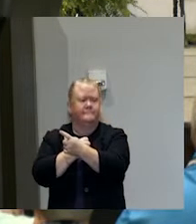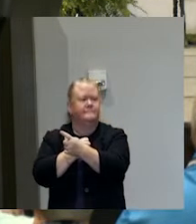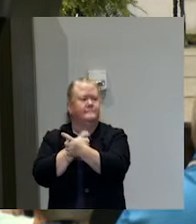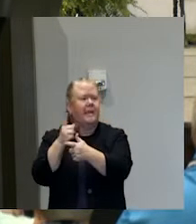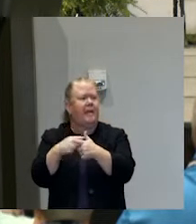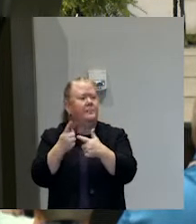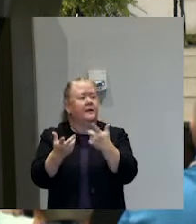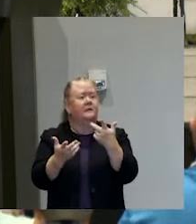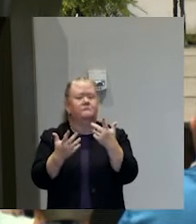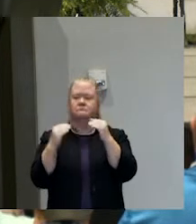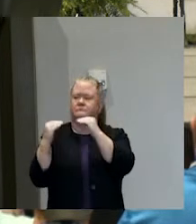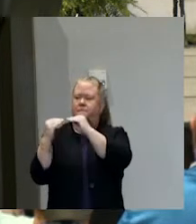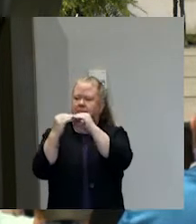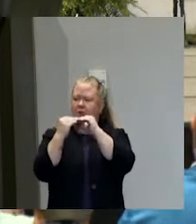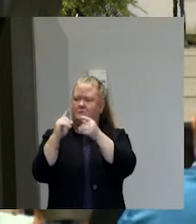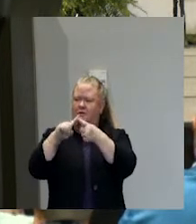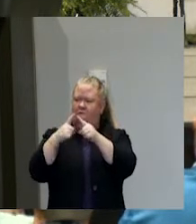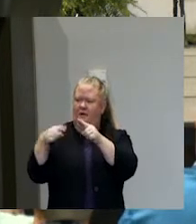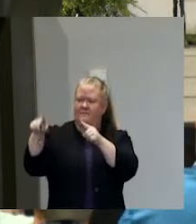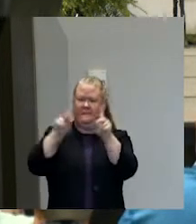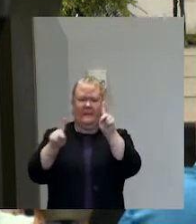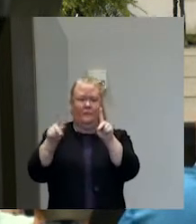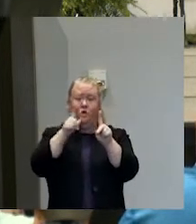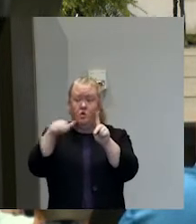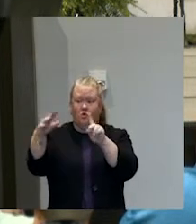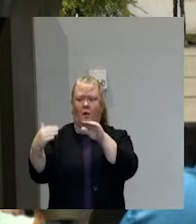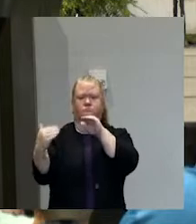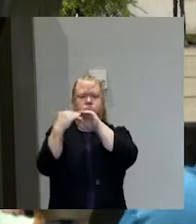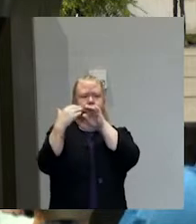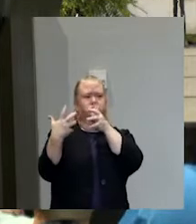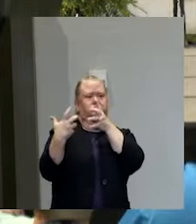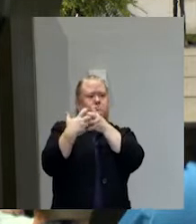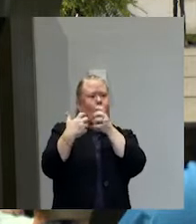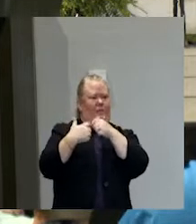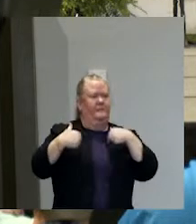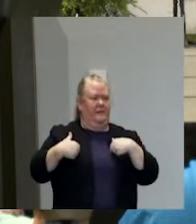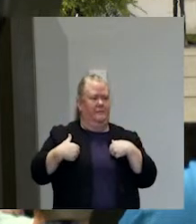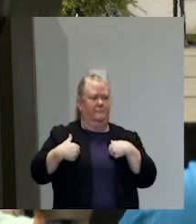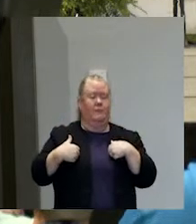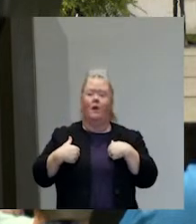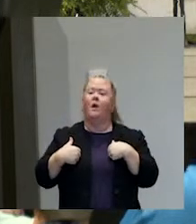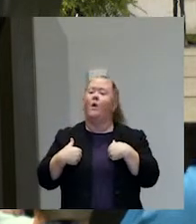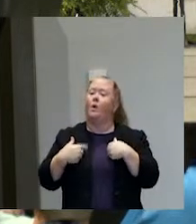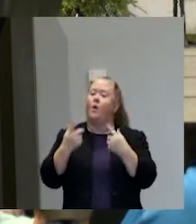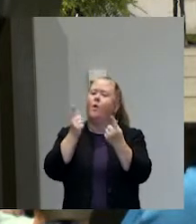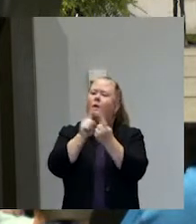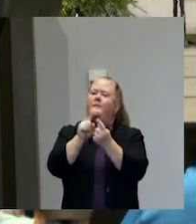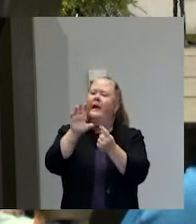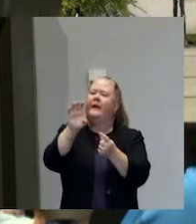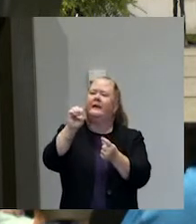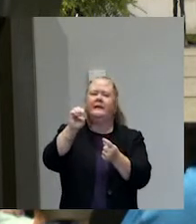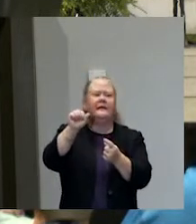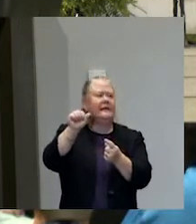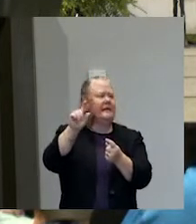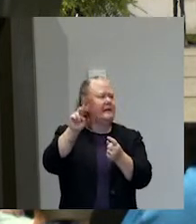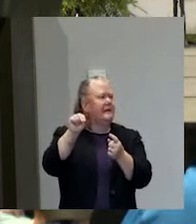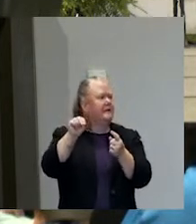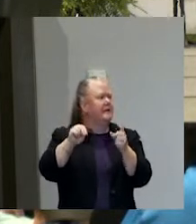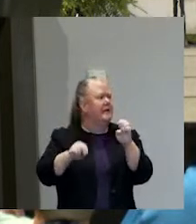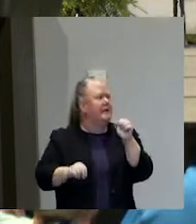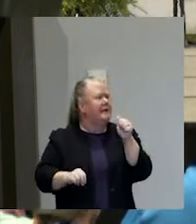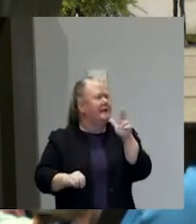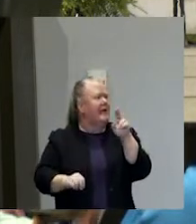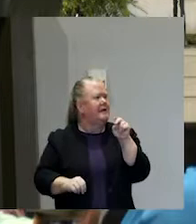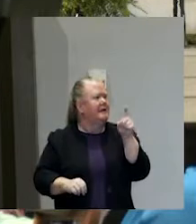find peers and people that are aligned with you in that sense. We met Ian today. Shout out to Ian, who's in it. I don't know where you are, but where's Ian? There he Right is. there. There